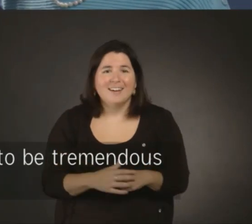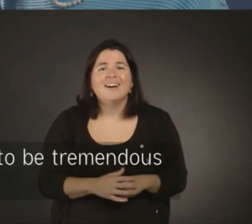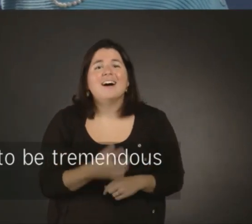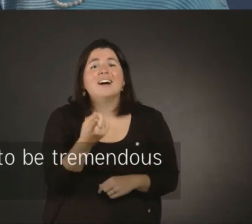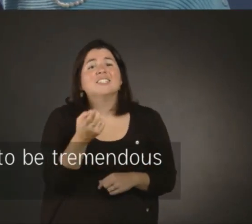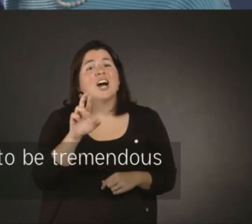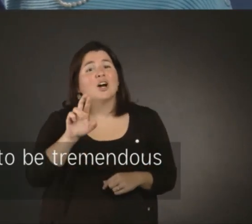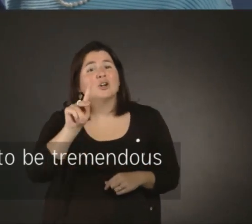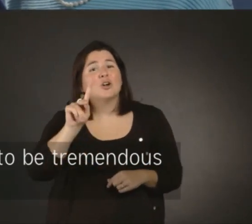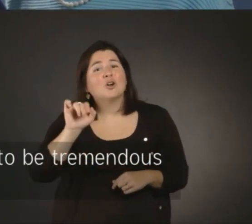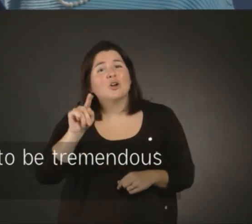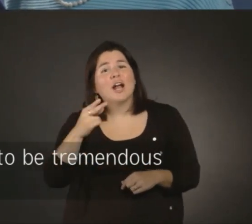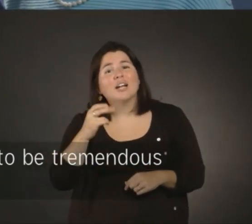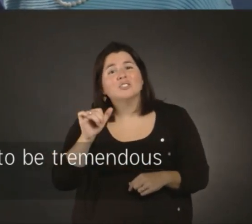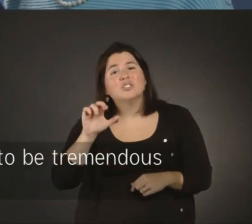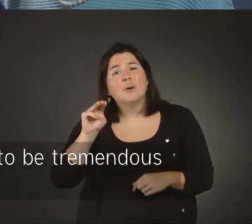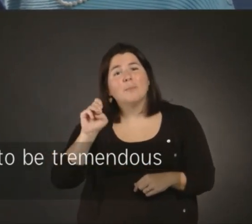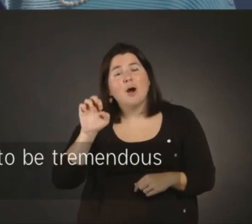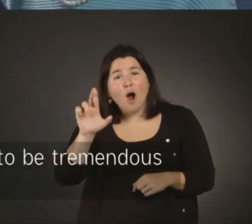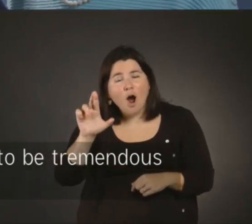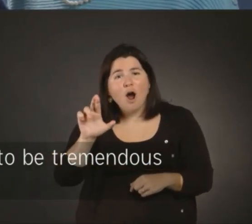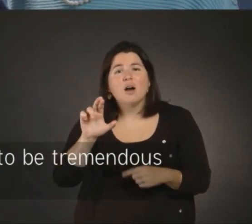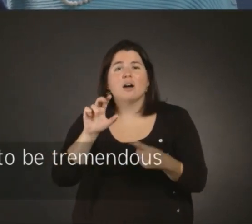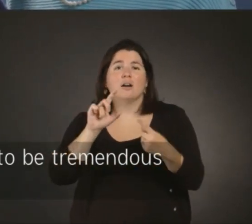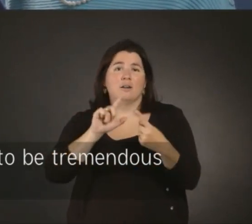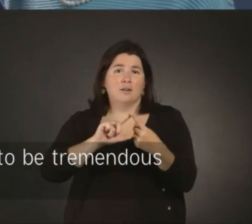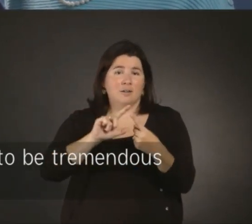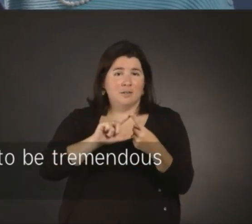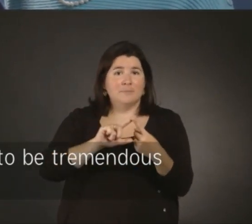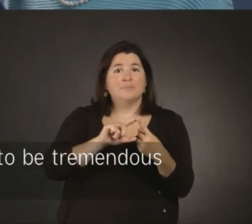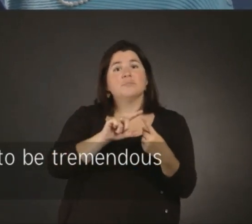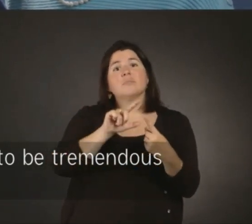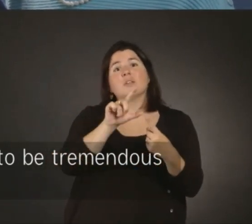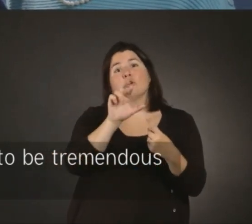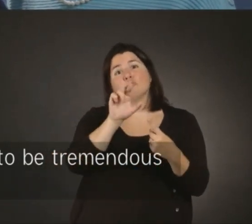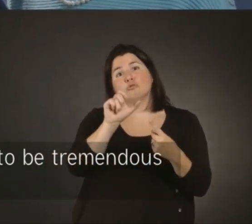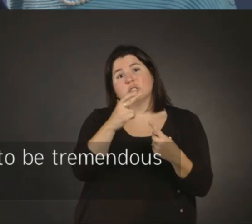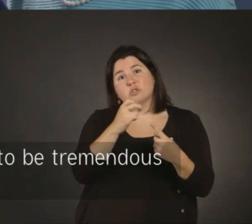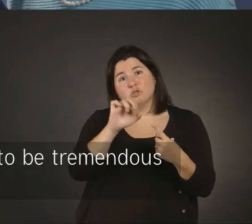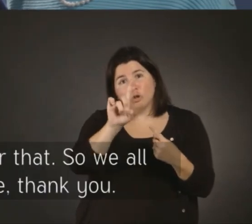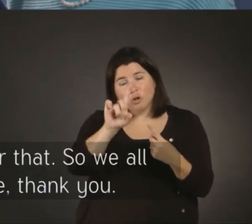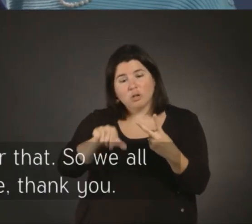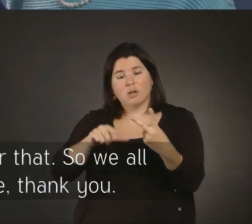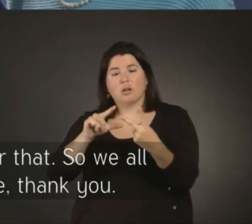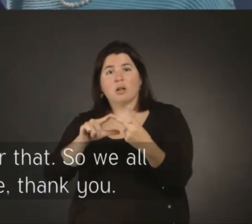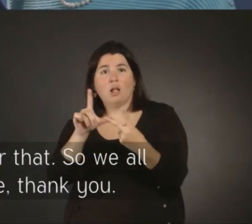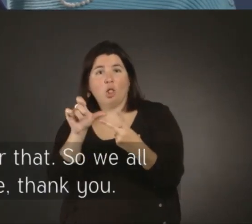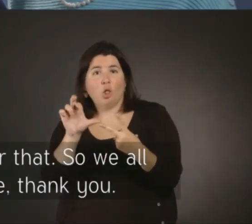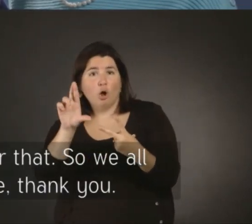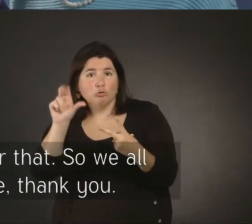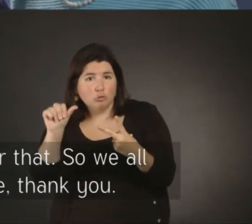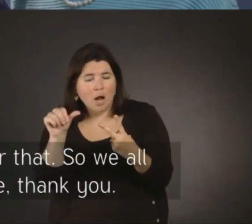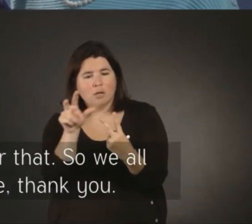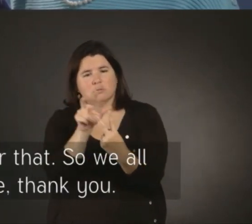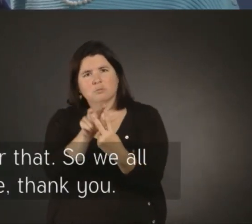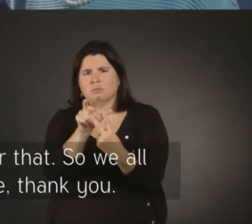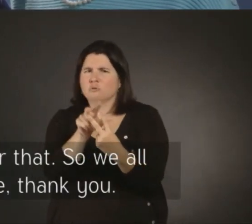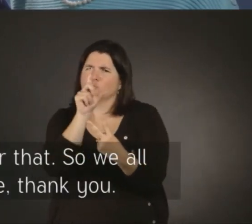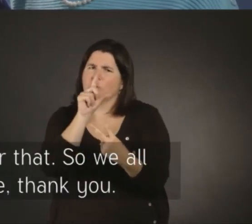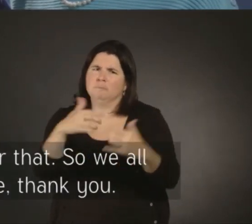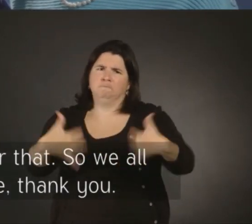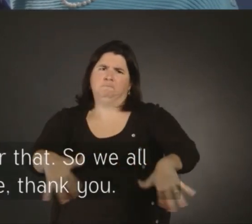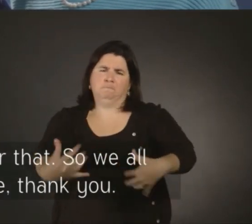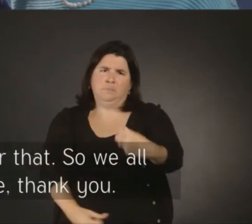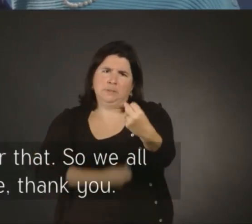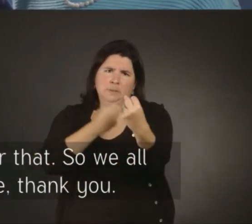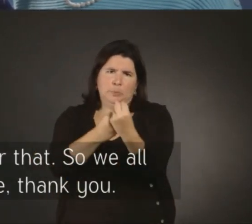Kretschmer's, Laura and Richard, have come to be tremendous supporters of the Hearing, Speech, and Deaf Center in so many ways, and we all